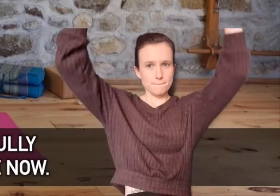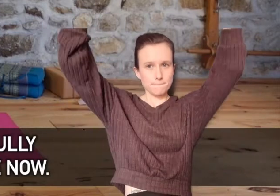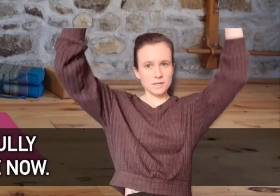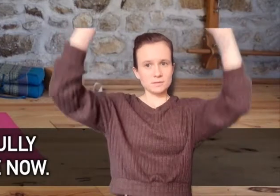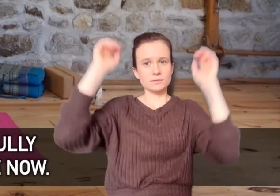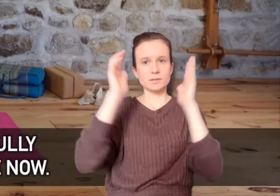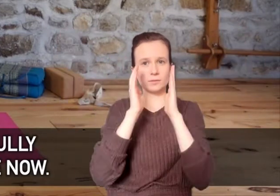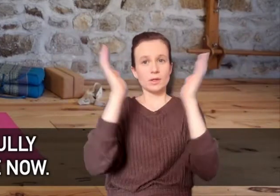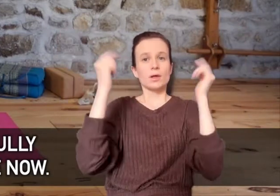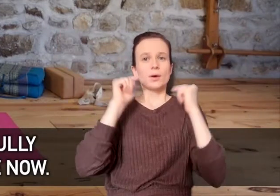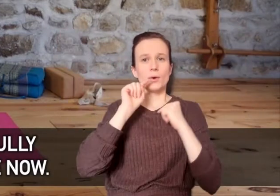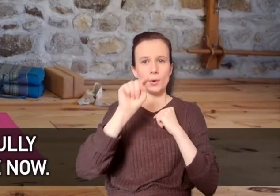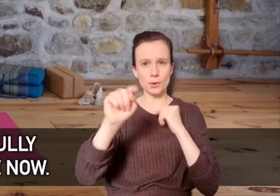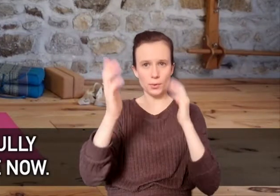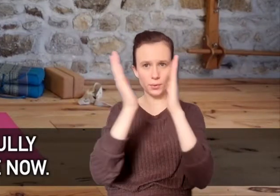And lowering the arms.